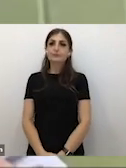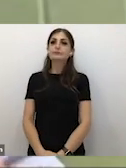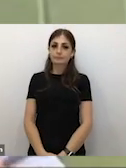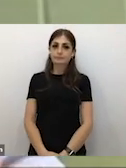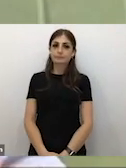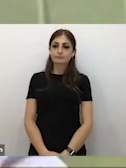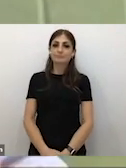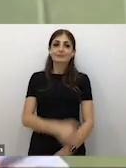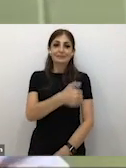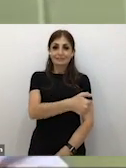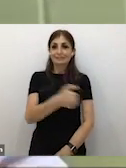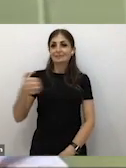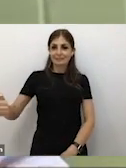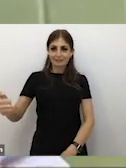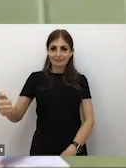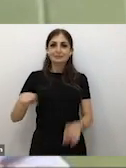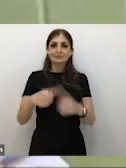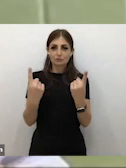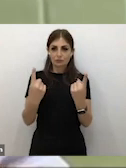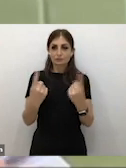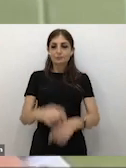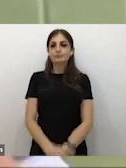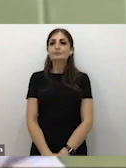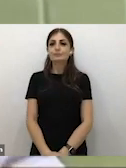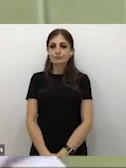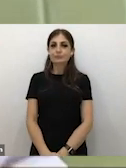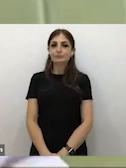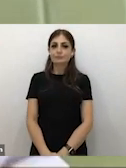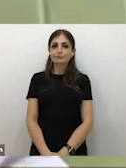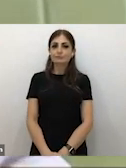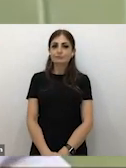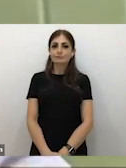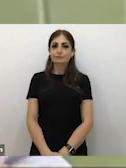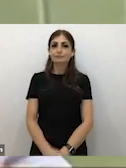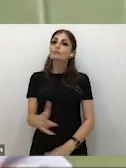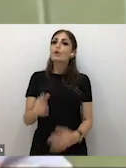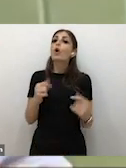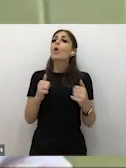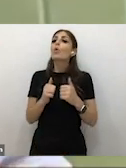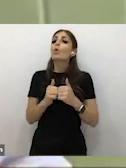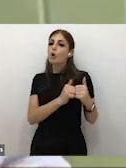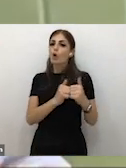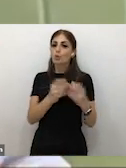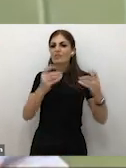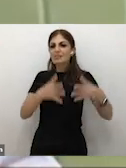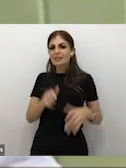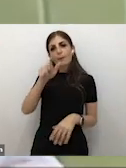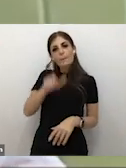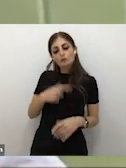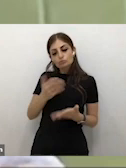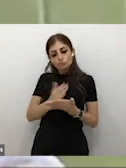And there are 6 sessions in each block. In these sessions, you work with a facilitator to share your own knowledge